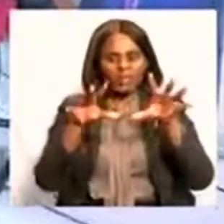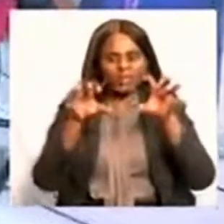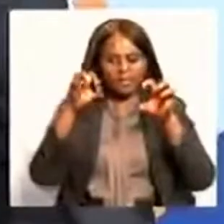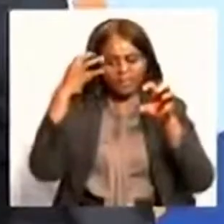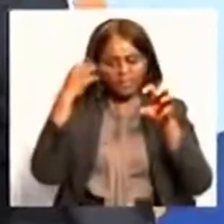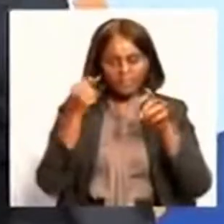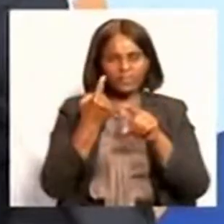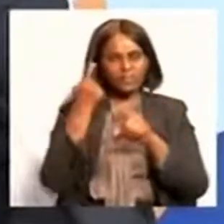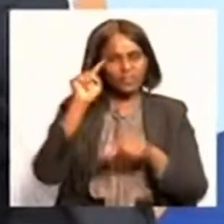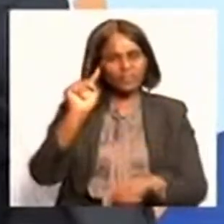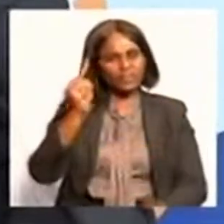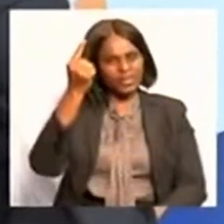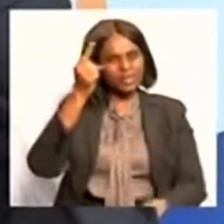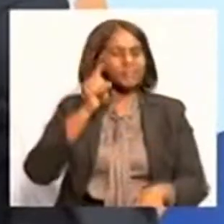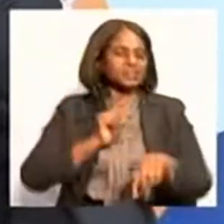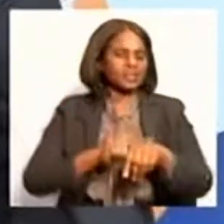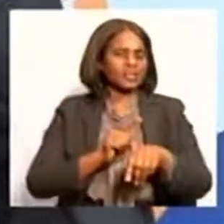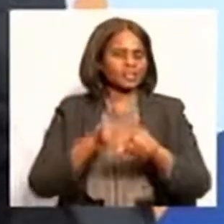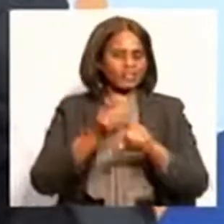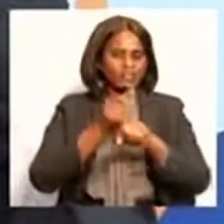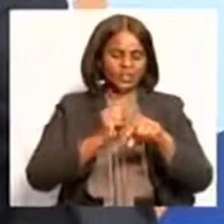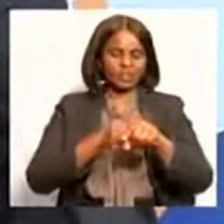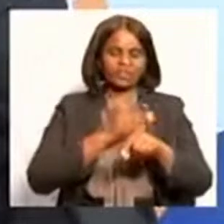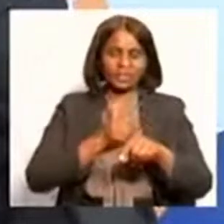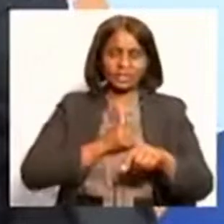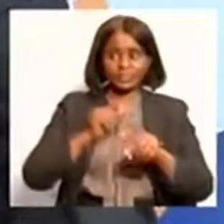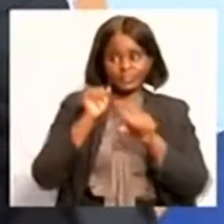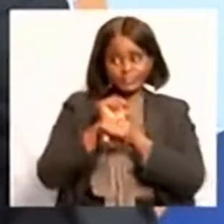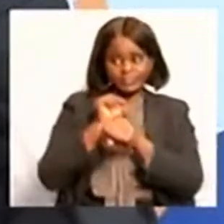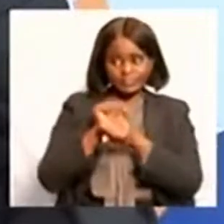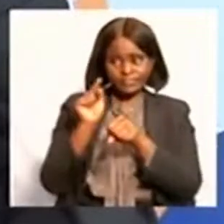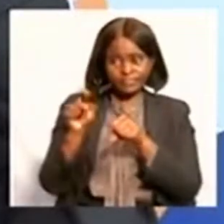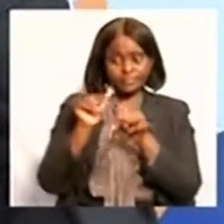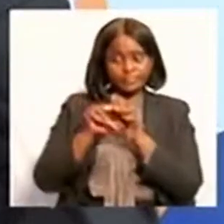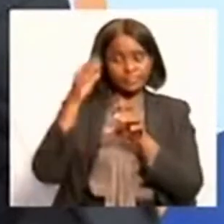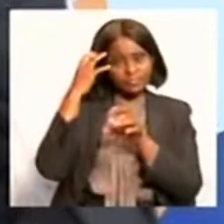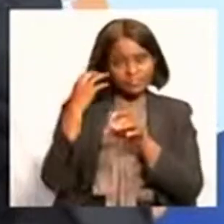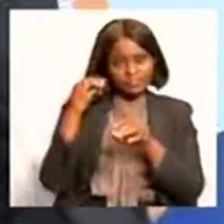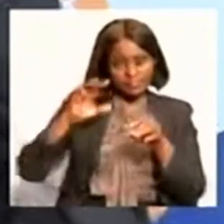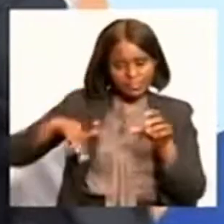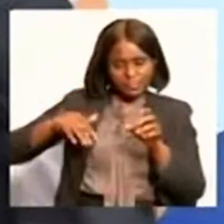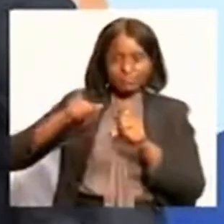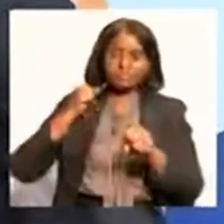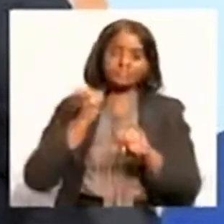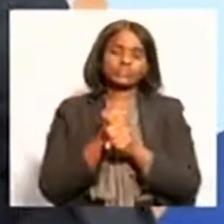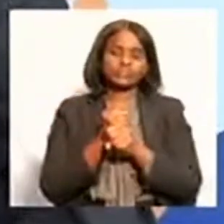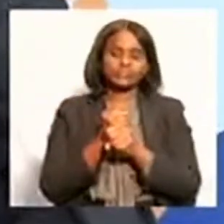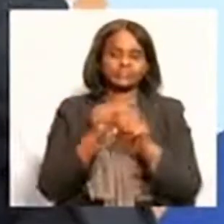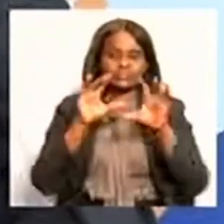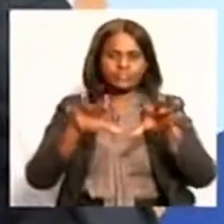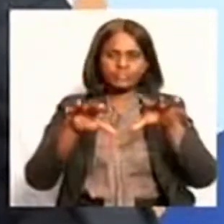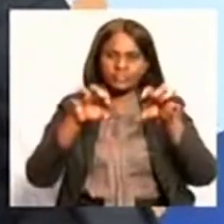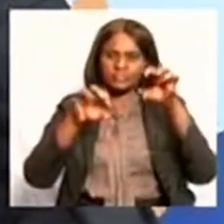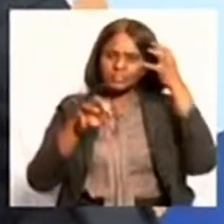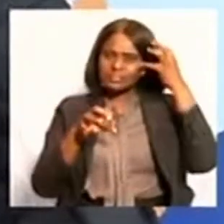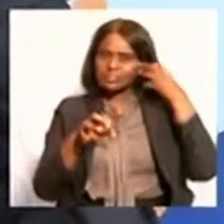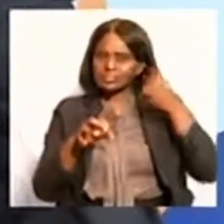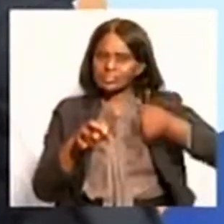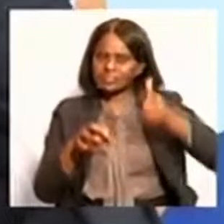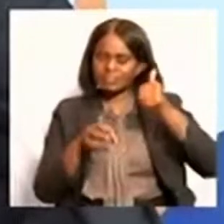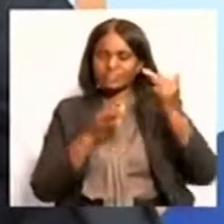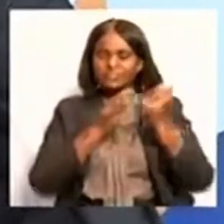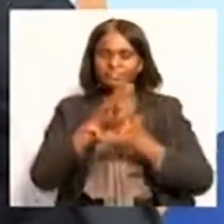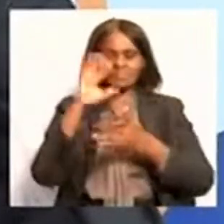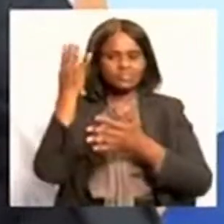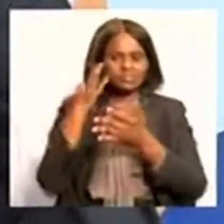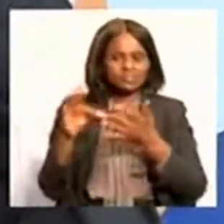Mm-hmm. For the first time, from the time I've been in the office in last year, Cabinet Office themselves, through the